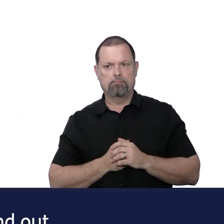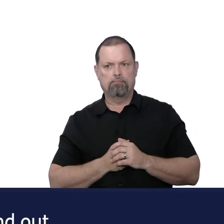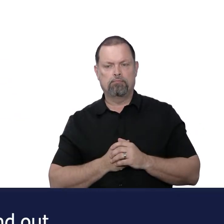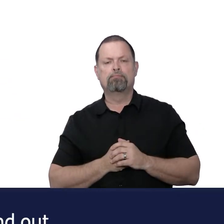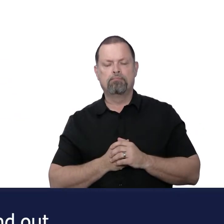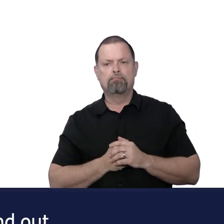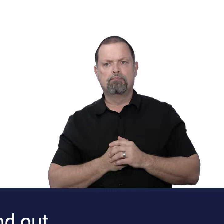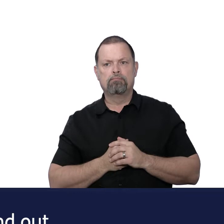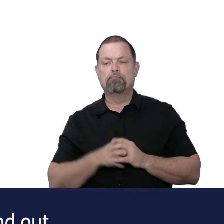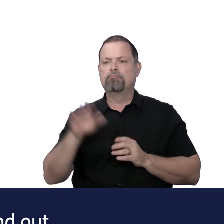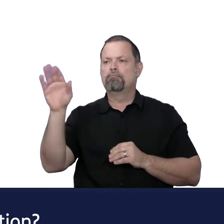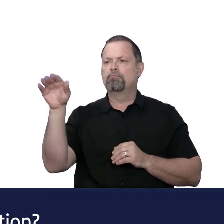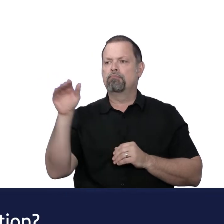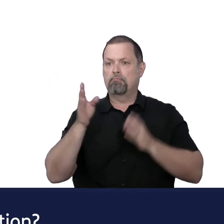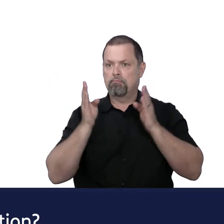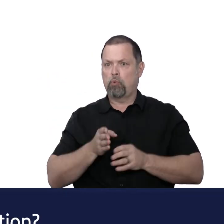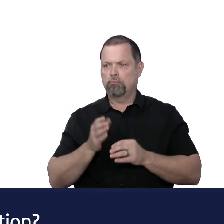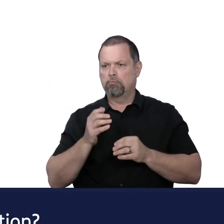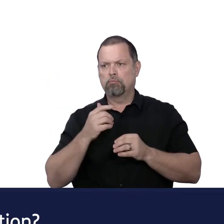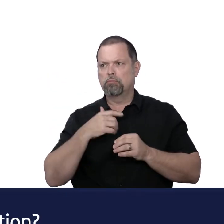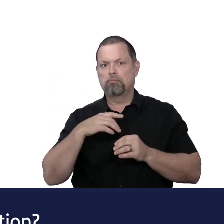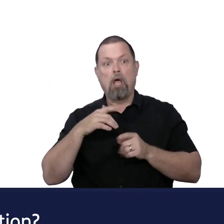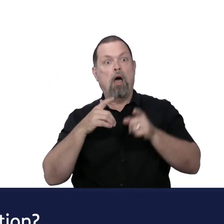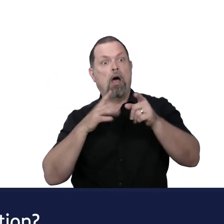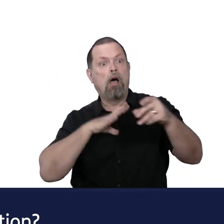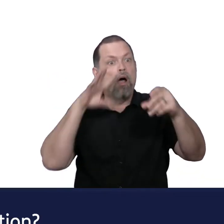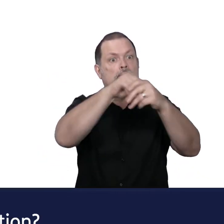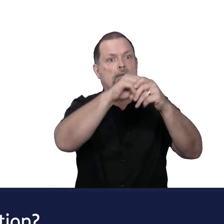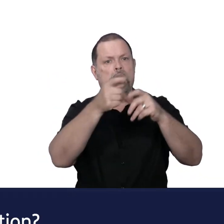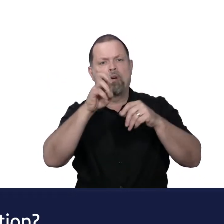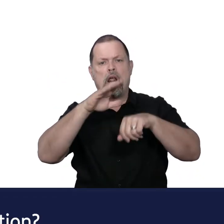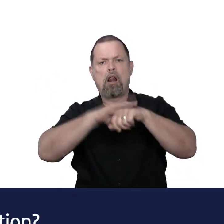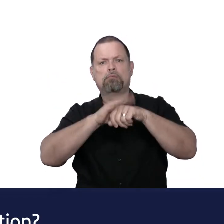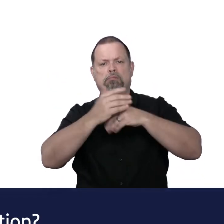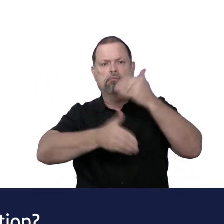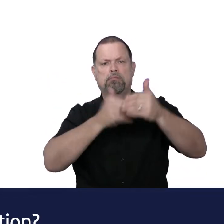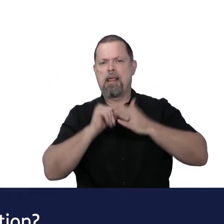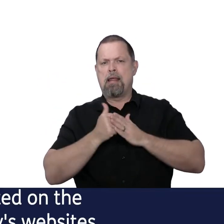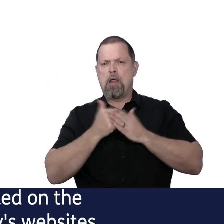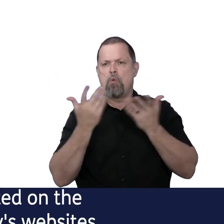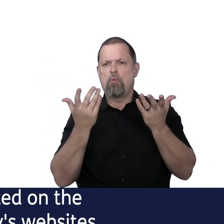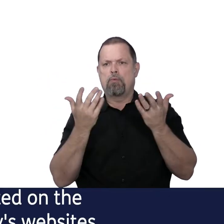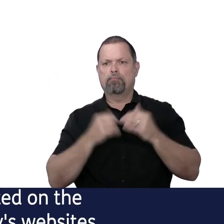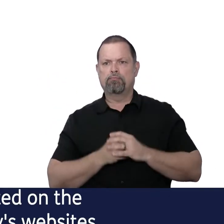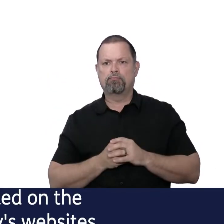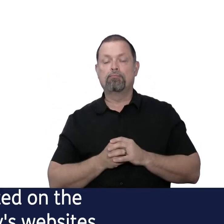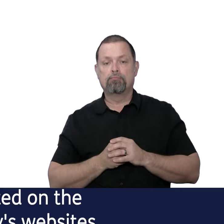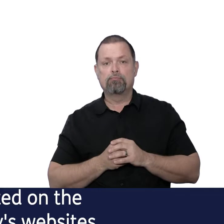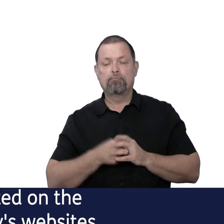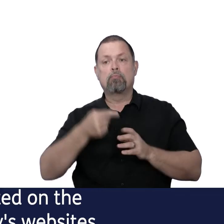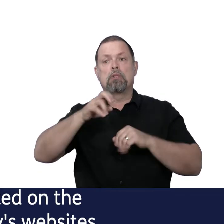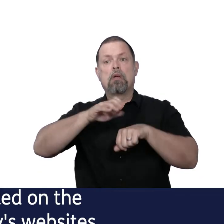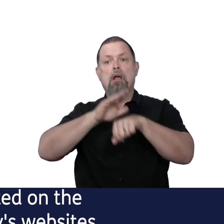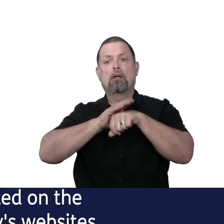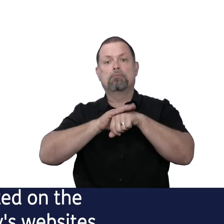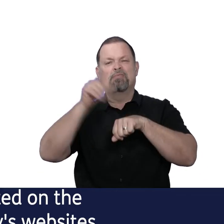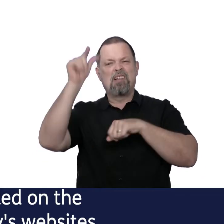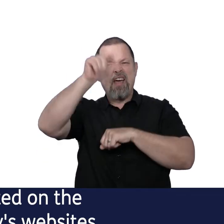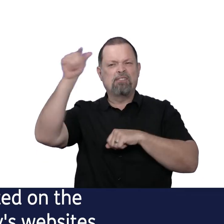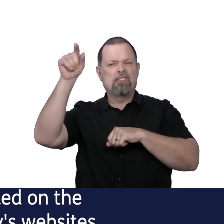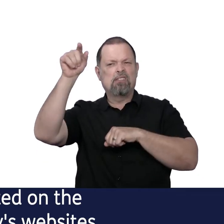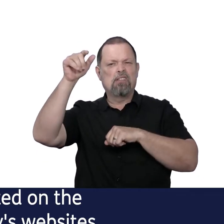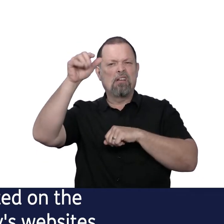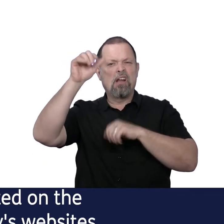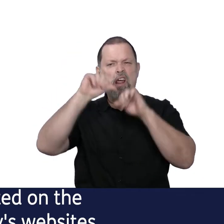How does someone find out about a pre-consultation? Pre-consultations are posted on the government and